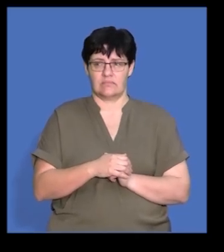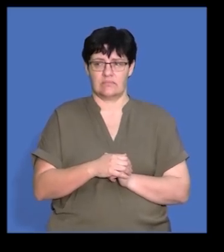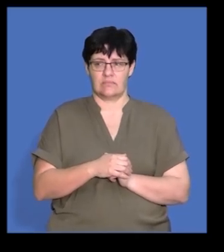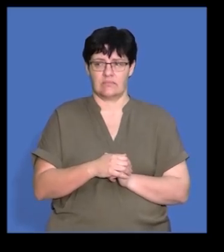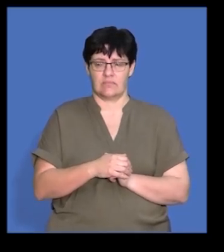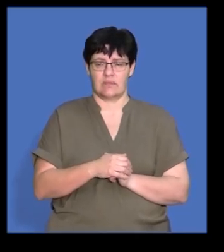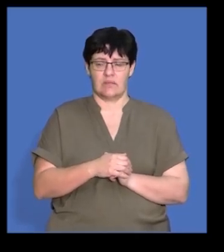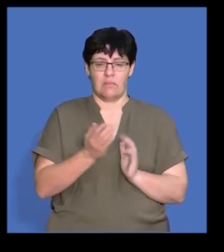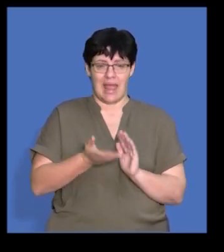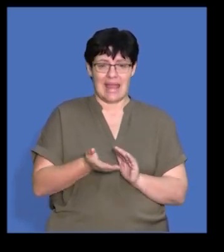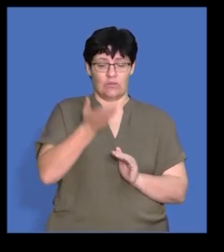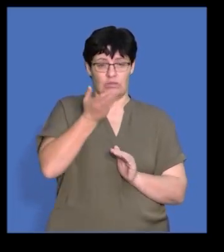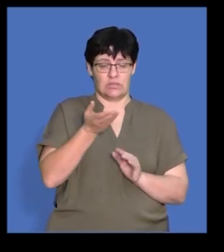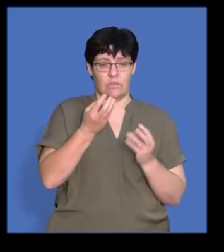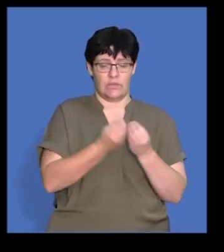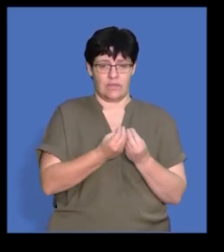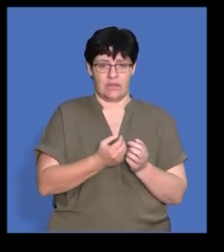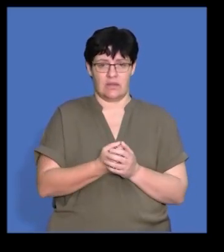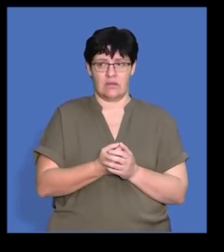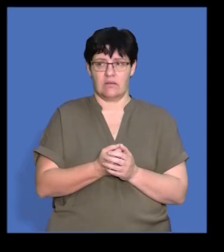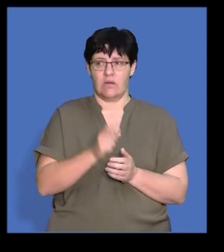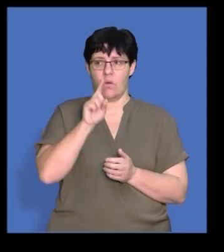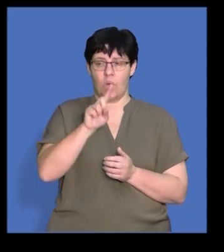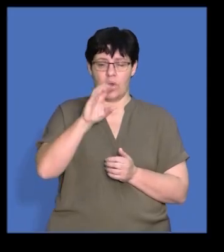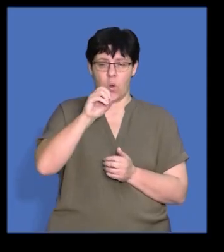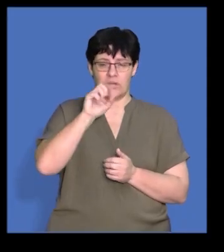And I'm increasing that by